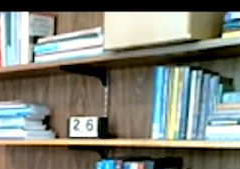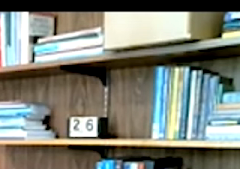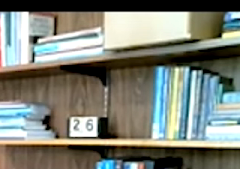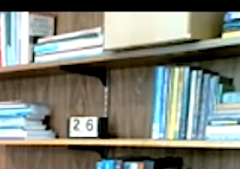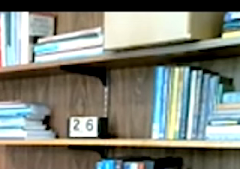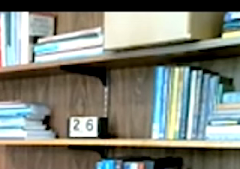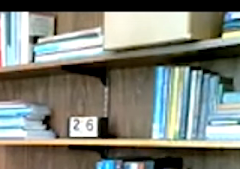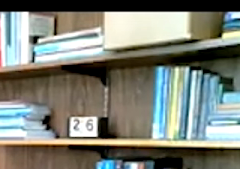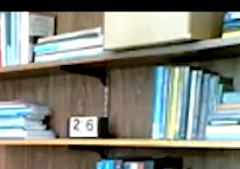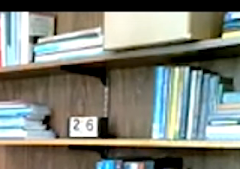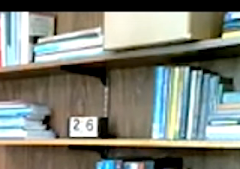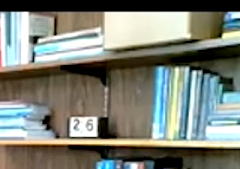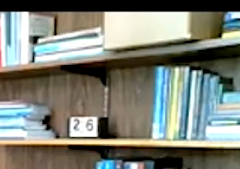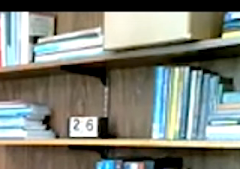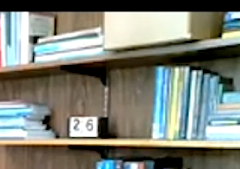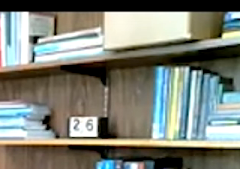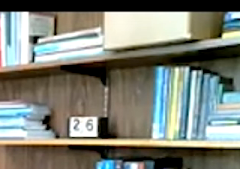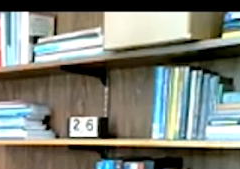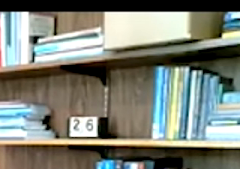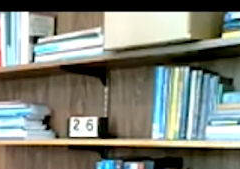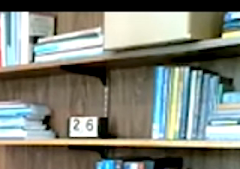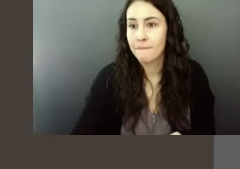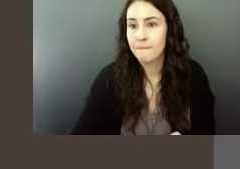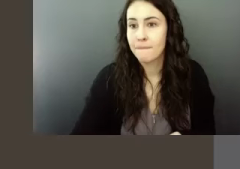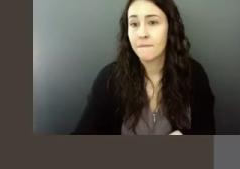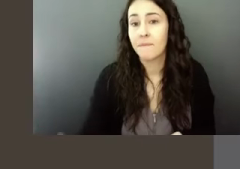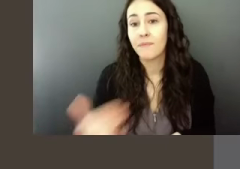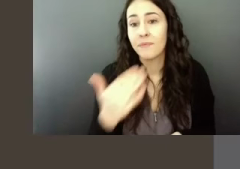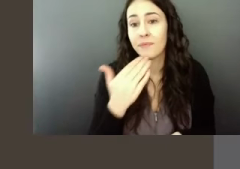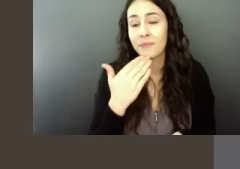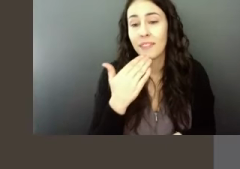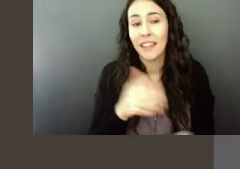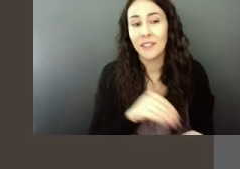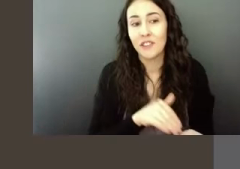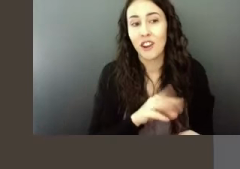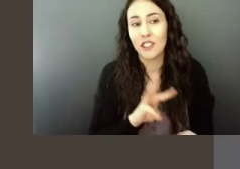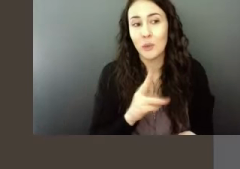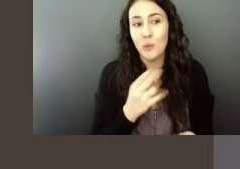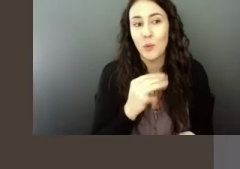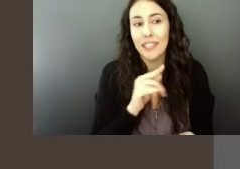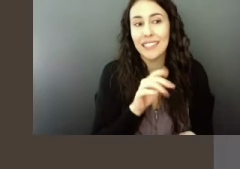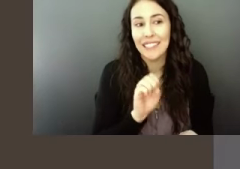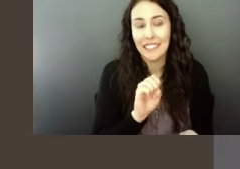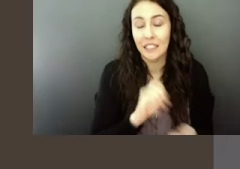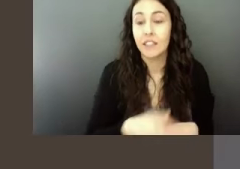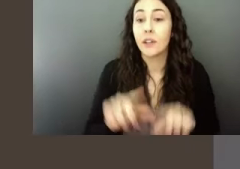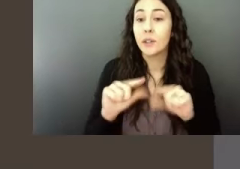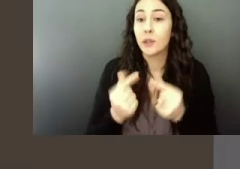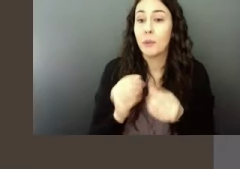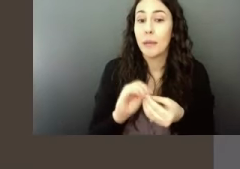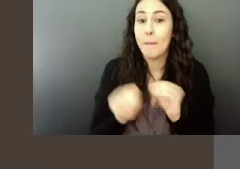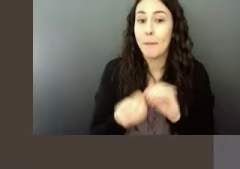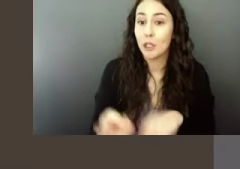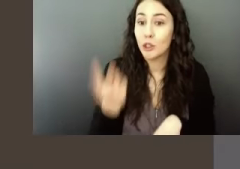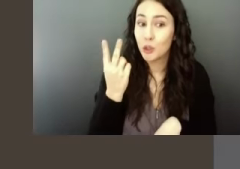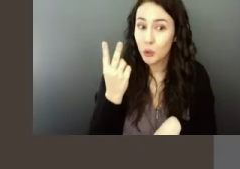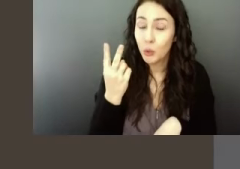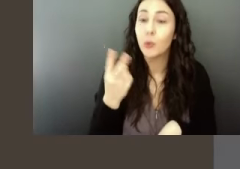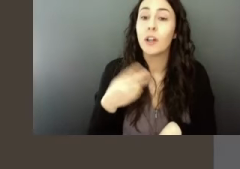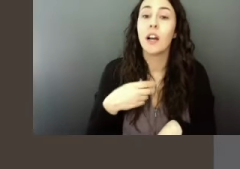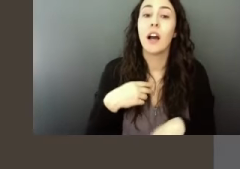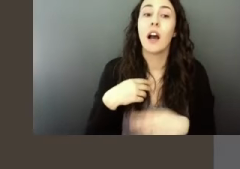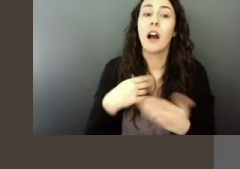Thank you, Dr. Woods, for that. Okay, so group number 2, what were you? I